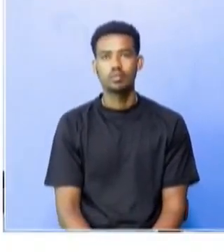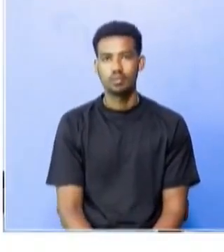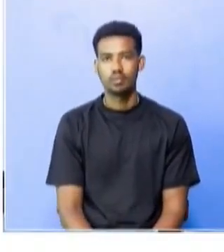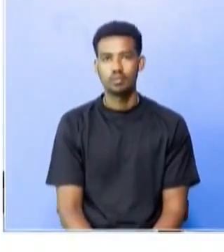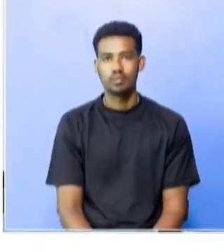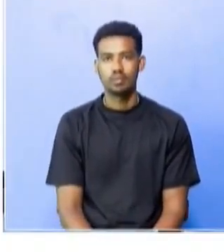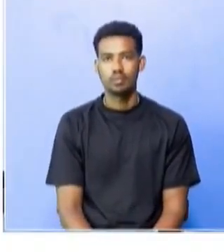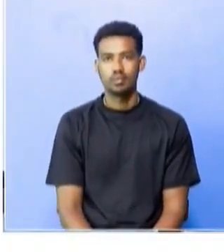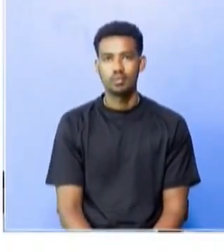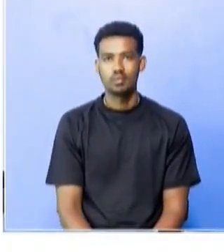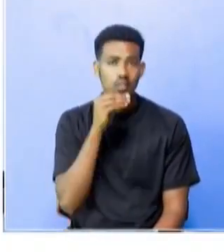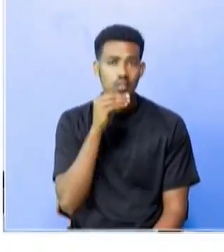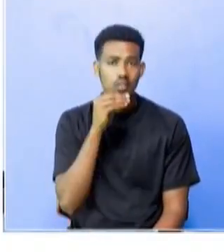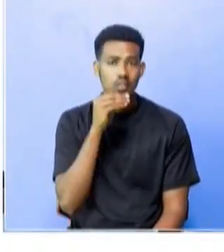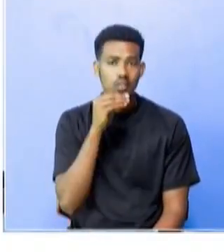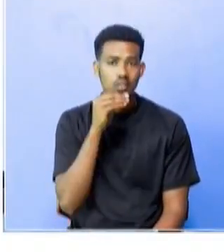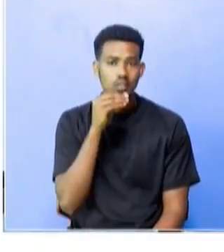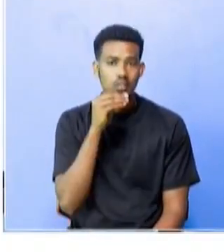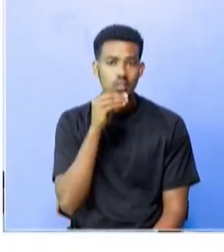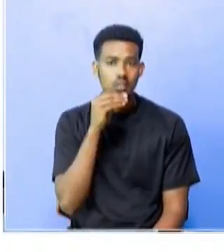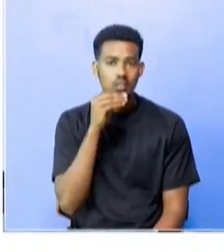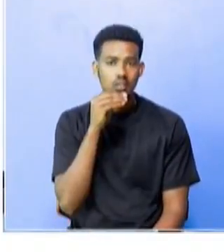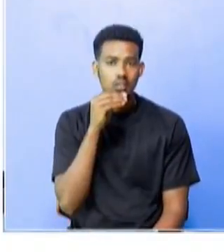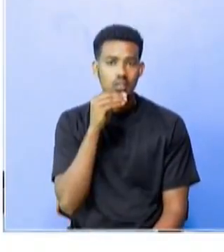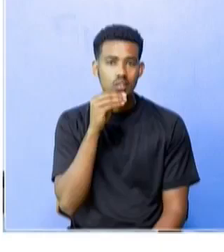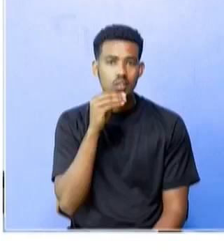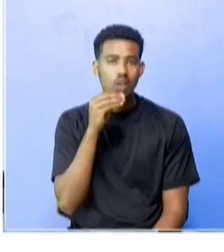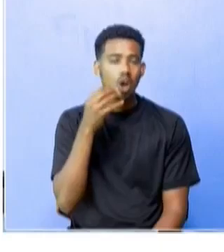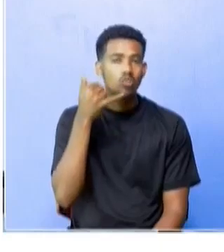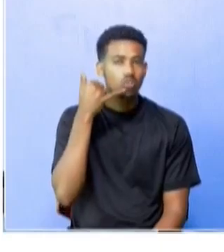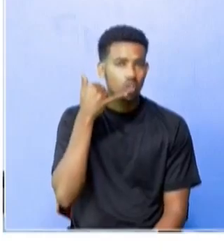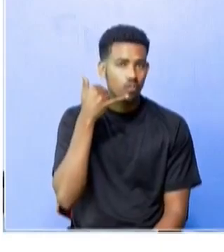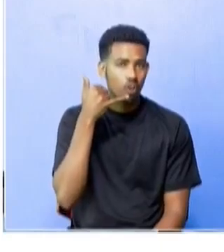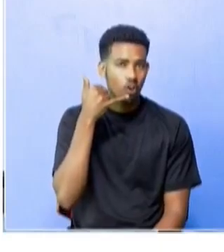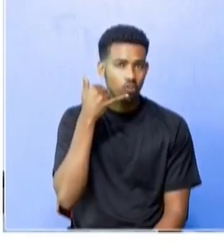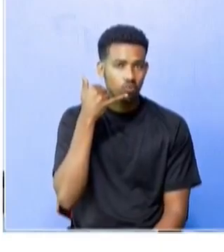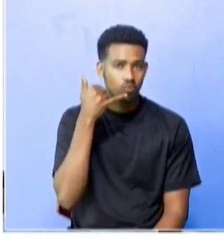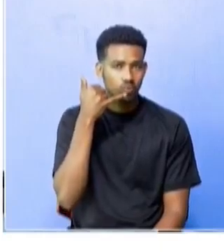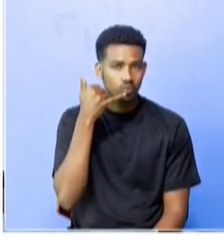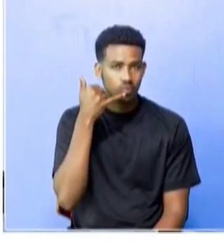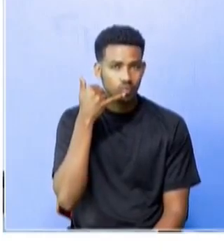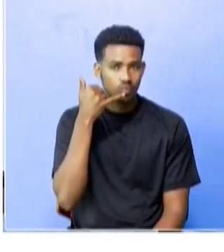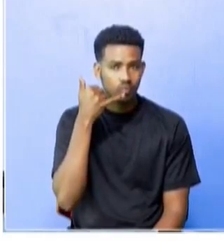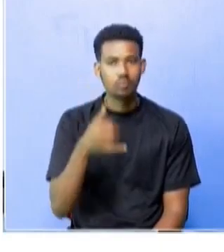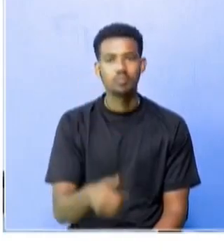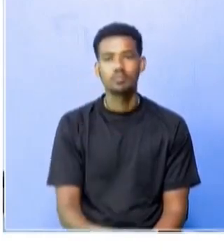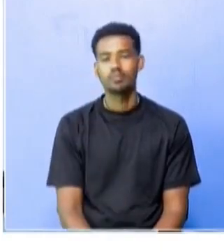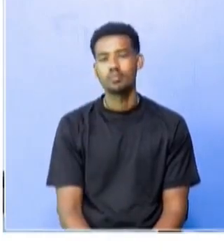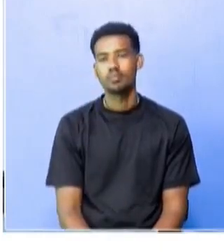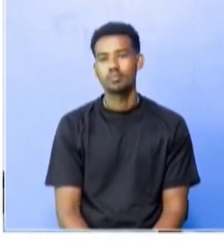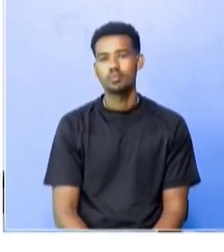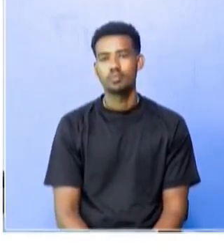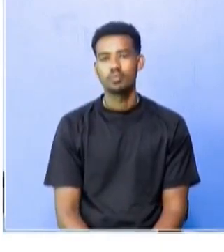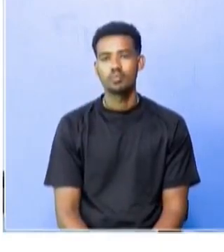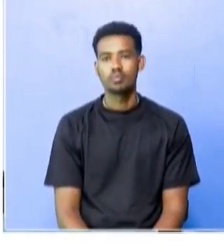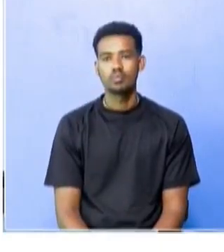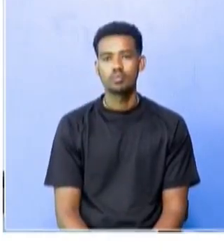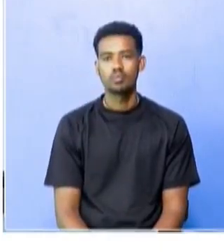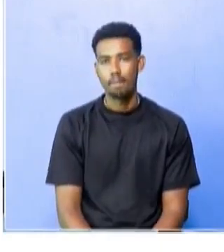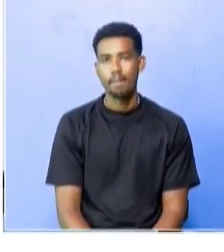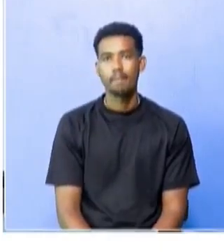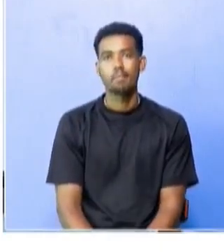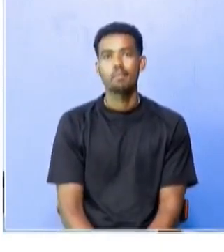is talking on the phone. She is talking on the